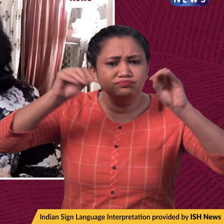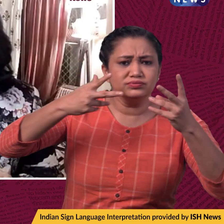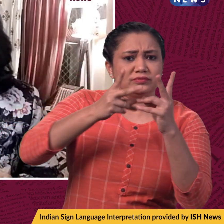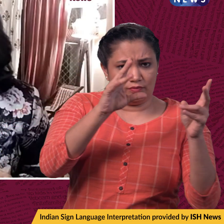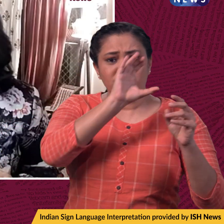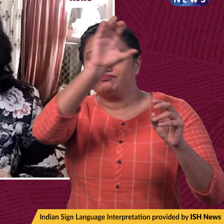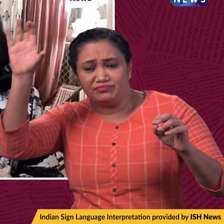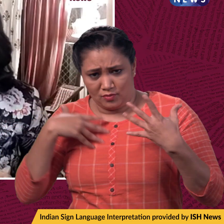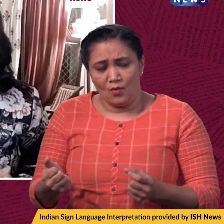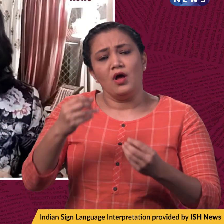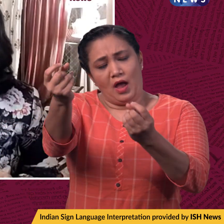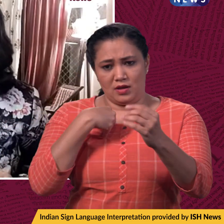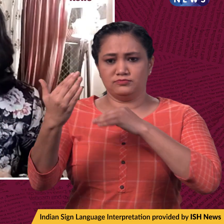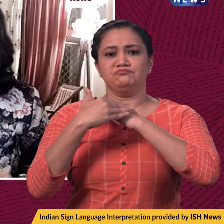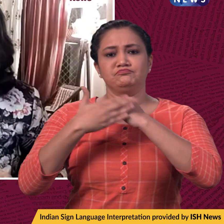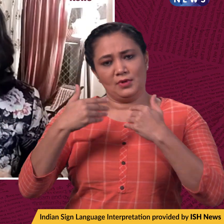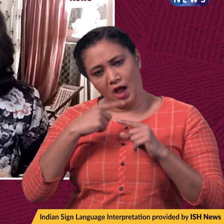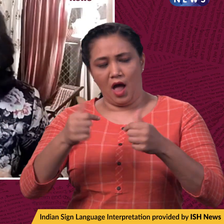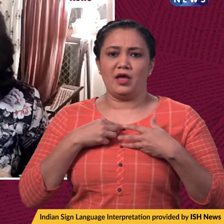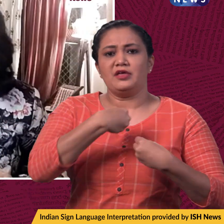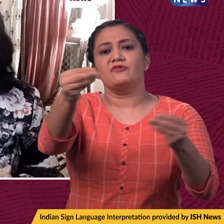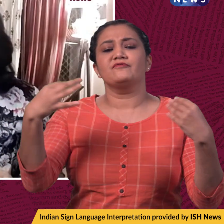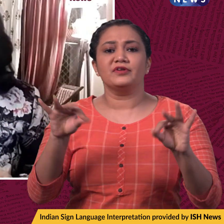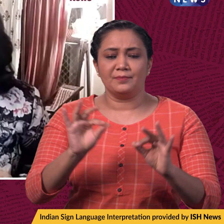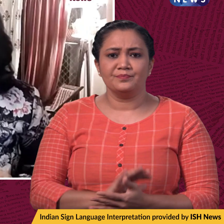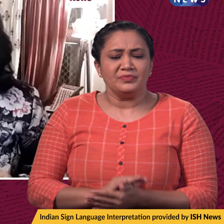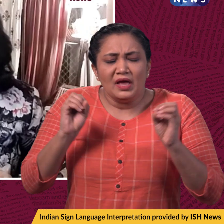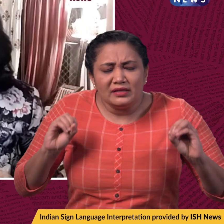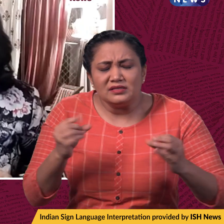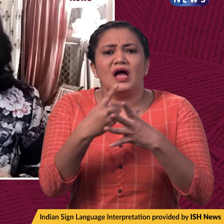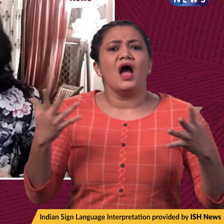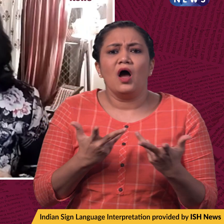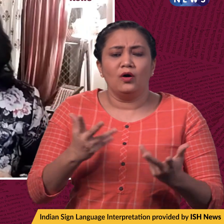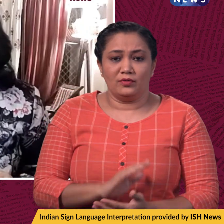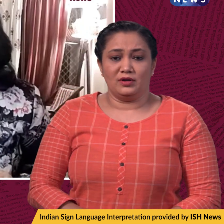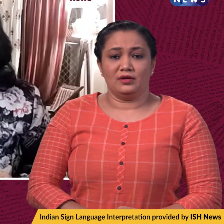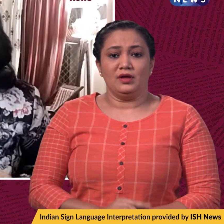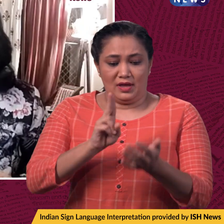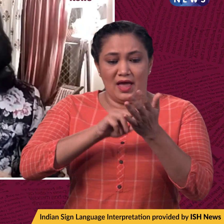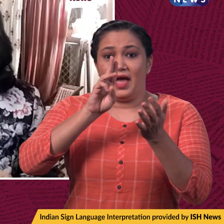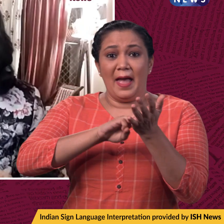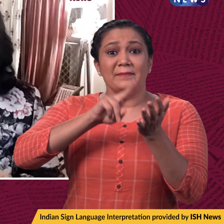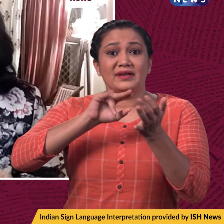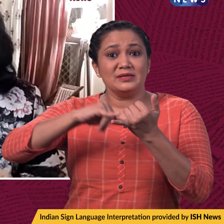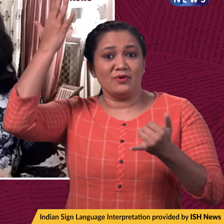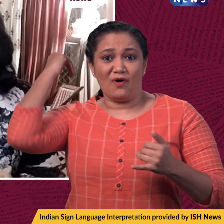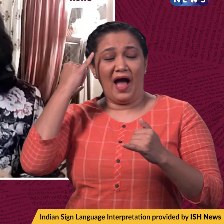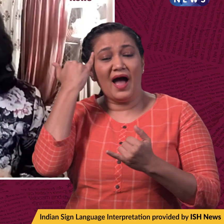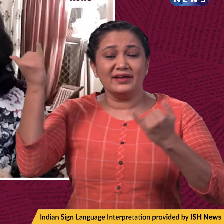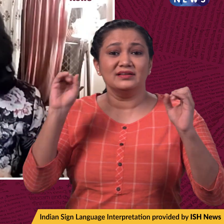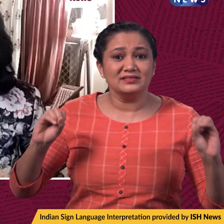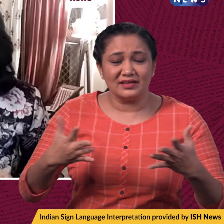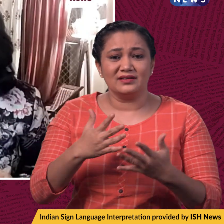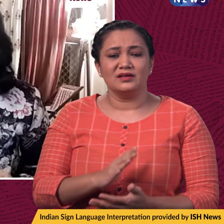to install it in a temple can ask us for free," end quote. It all started when Raj Shakre-led MNS